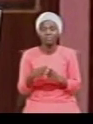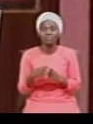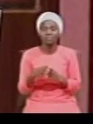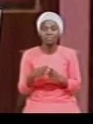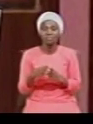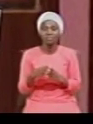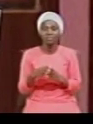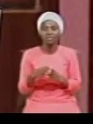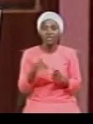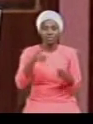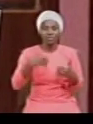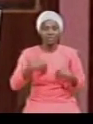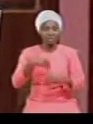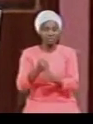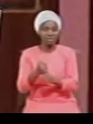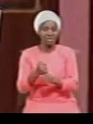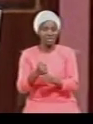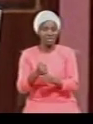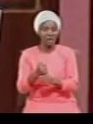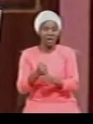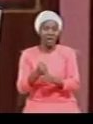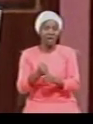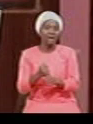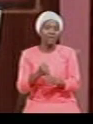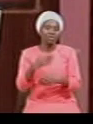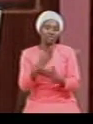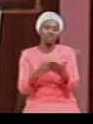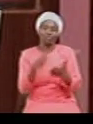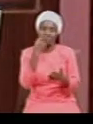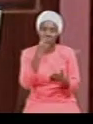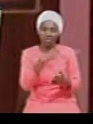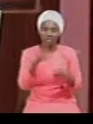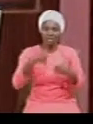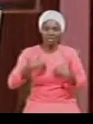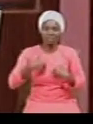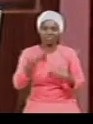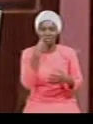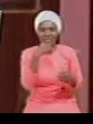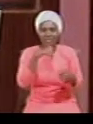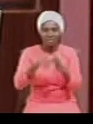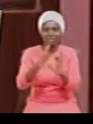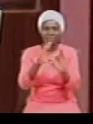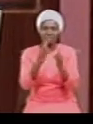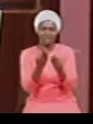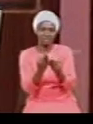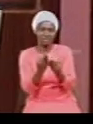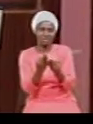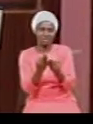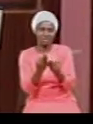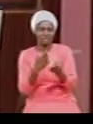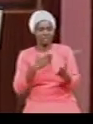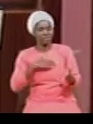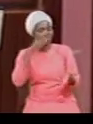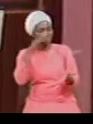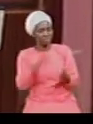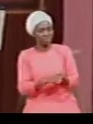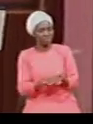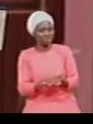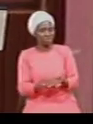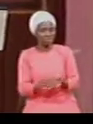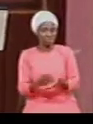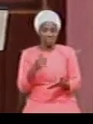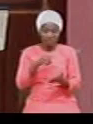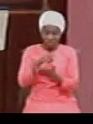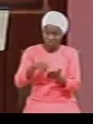you had made a statement and you have said in your family, my wife, here is